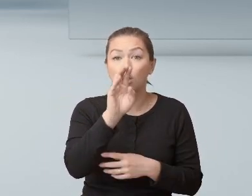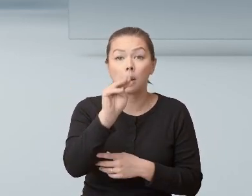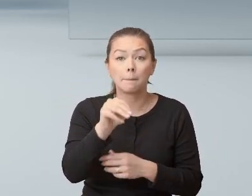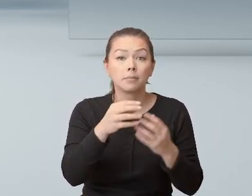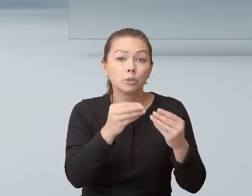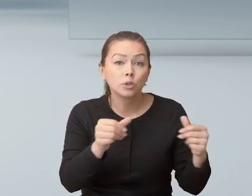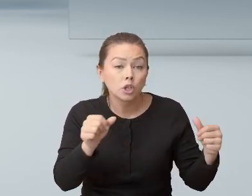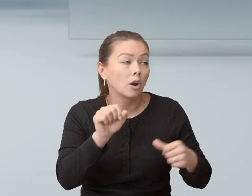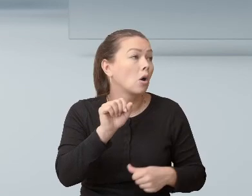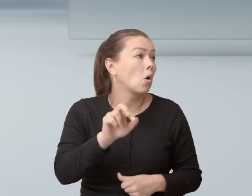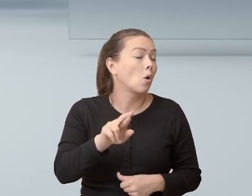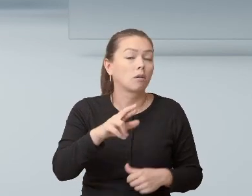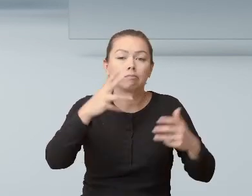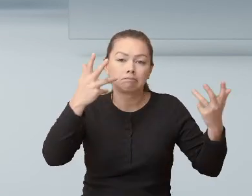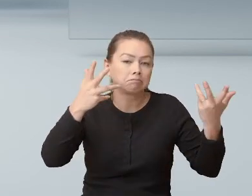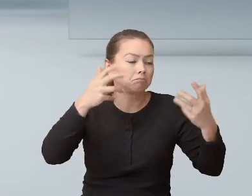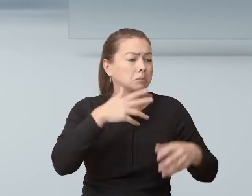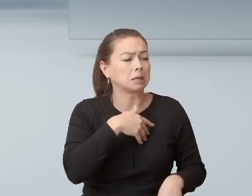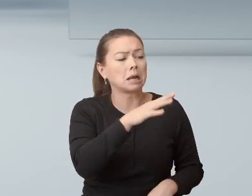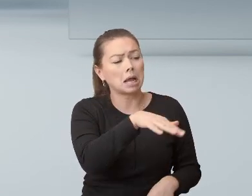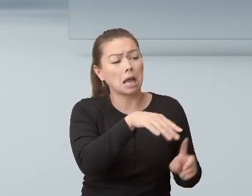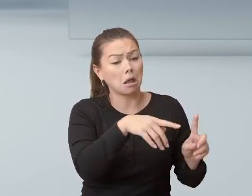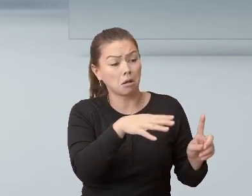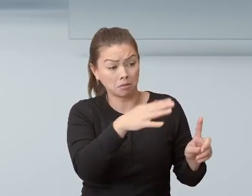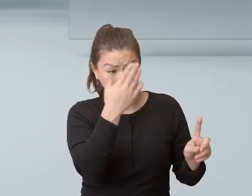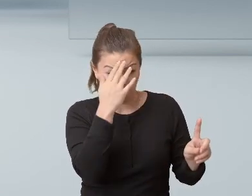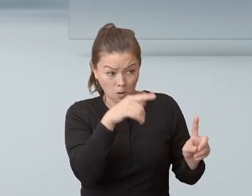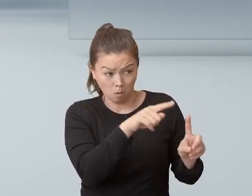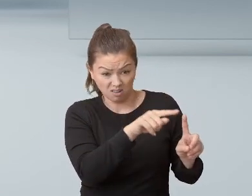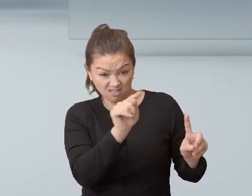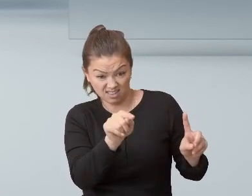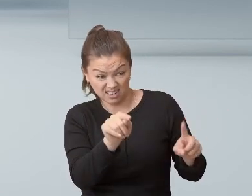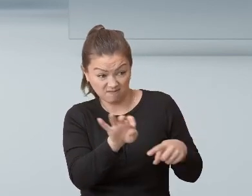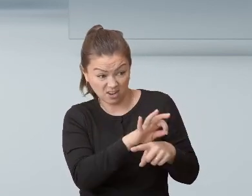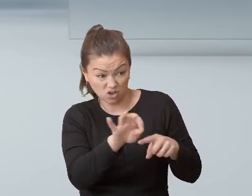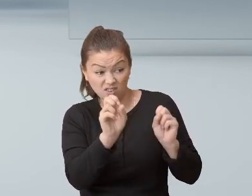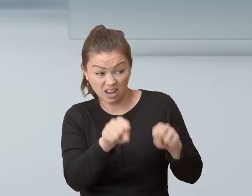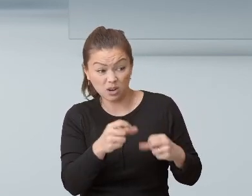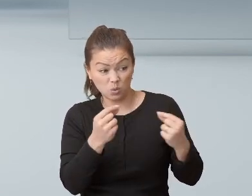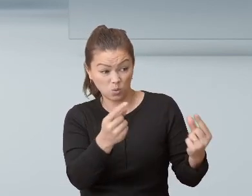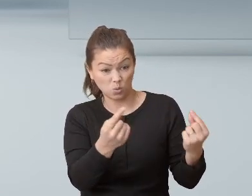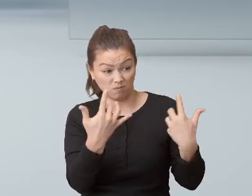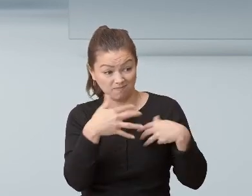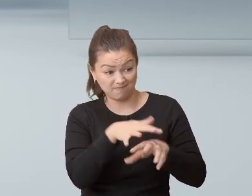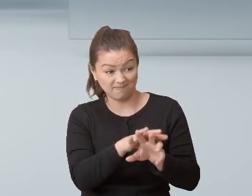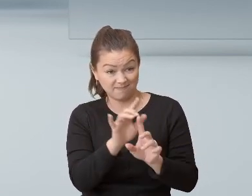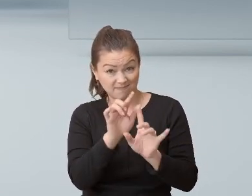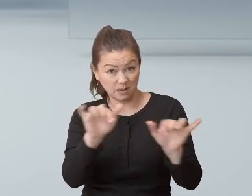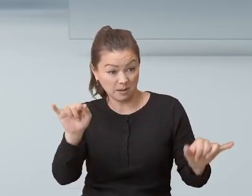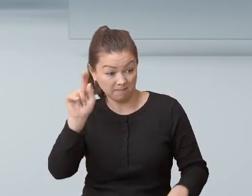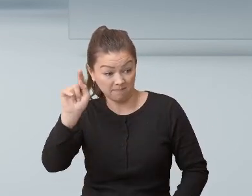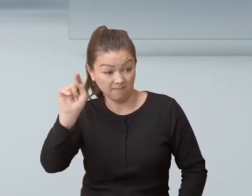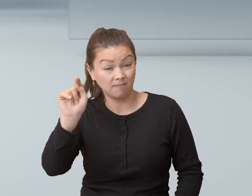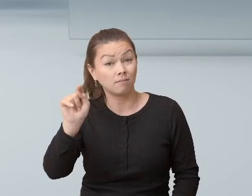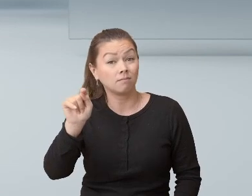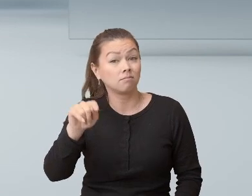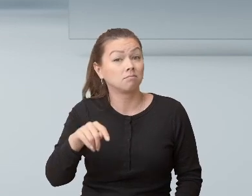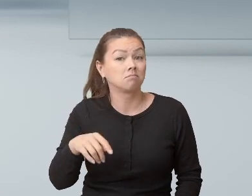we go, hey, did you know that functionality exists in Business Central? Or, hey, that functionality exists